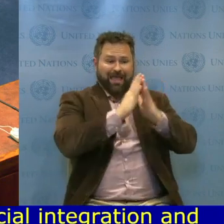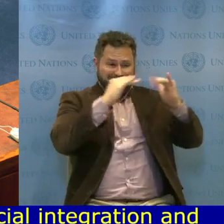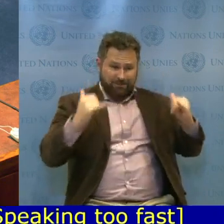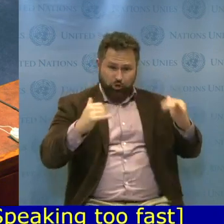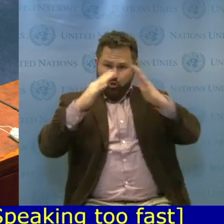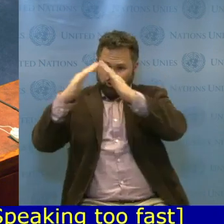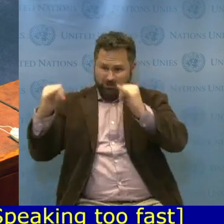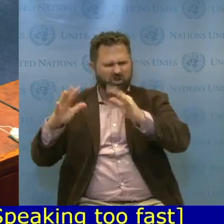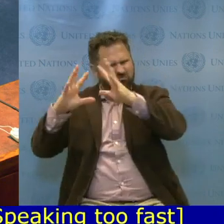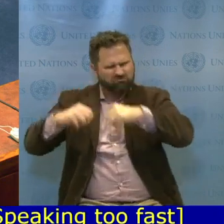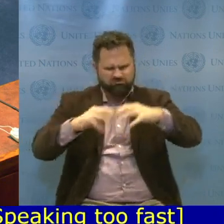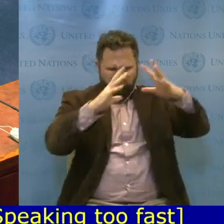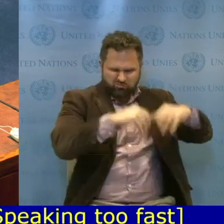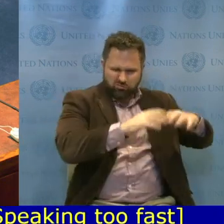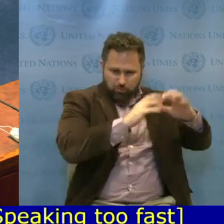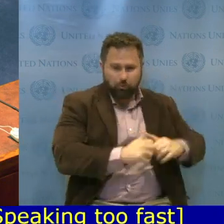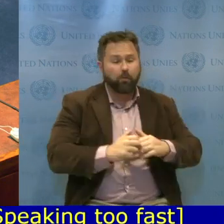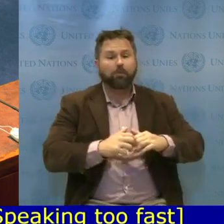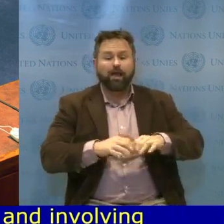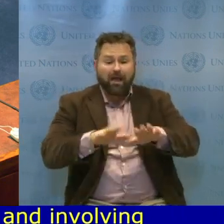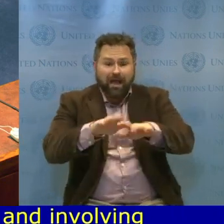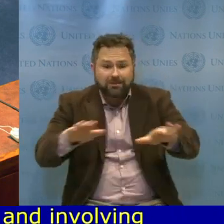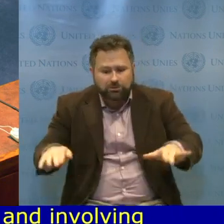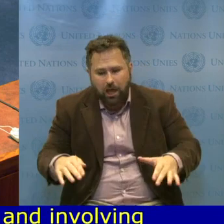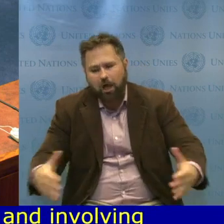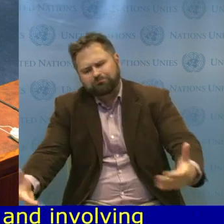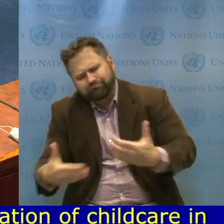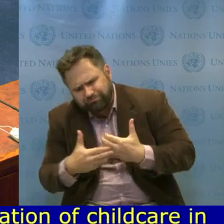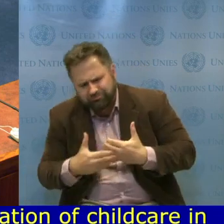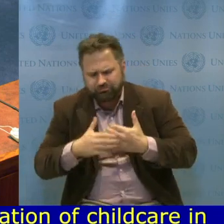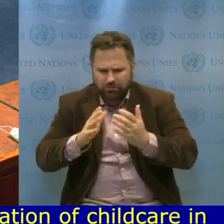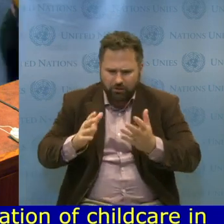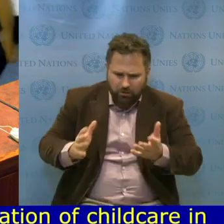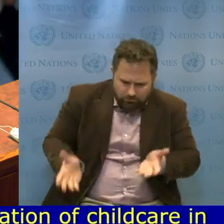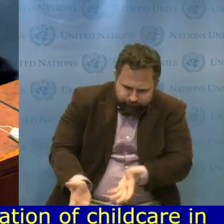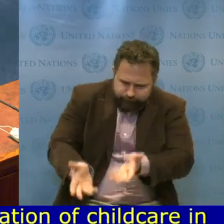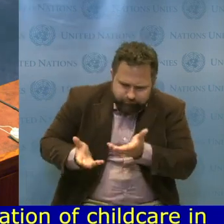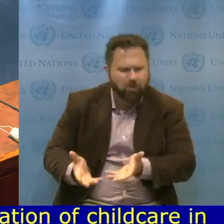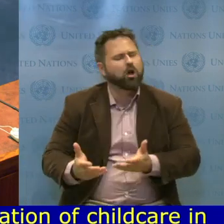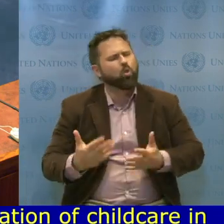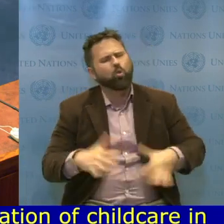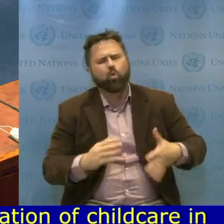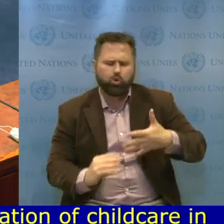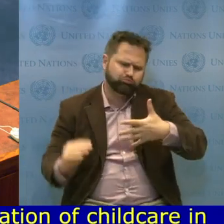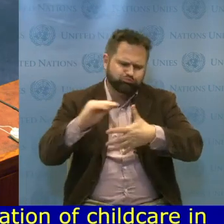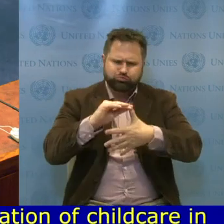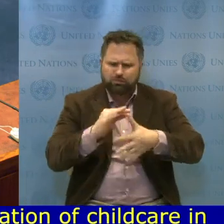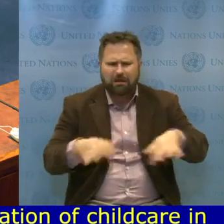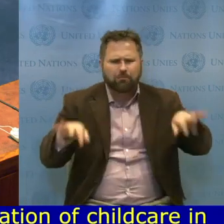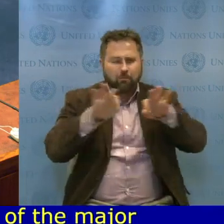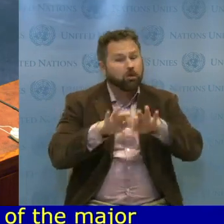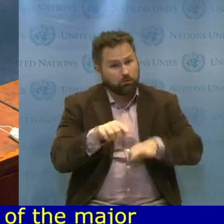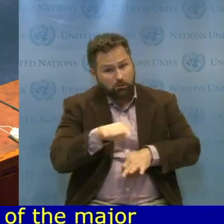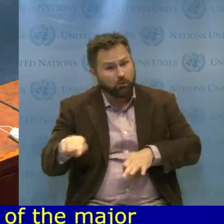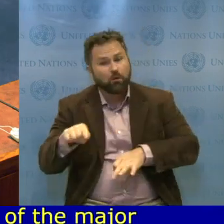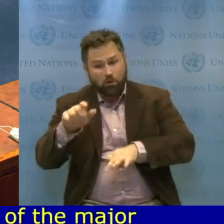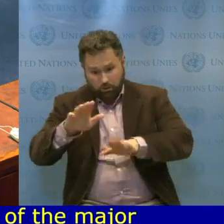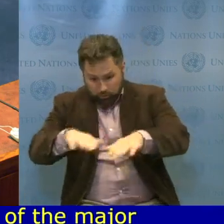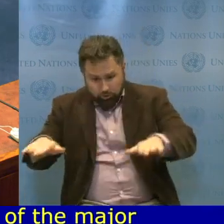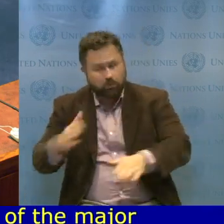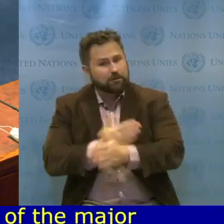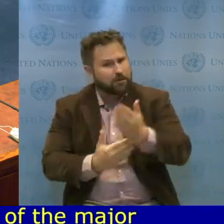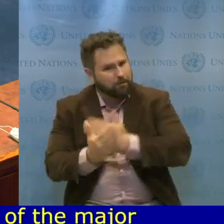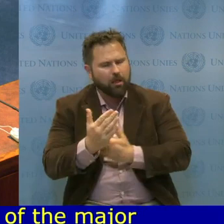environment is one of the major priorities in the area of the rights of a child. This has particular significance for children with disabilities. Madam Chair, this year